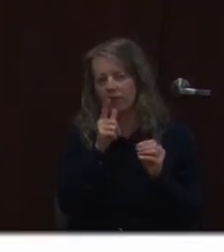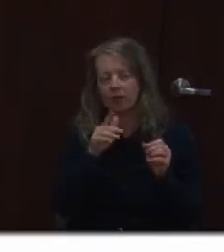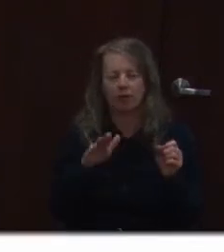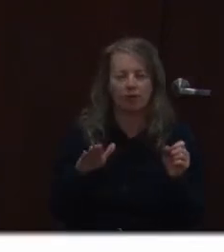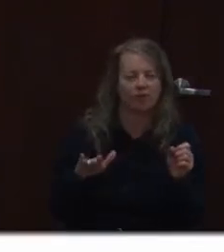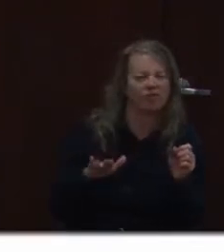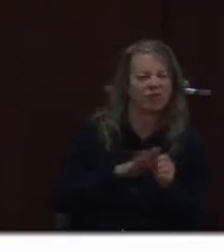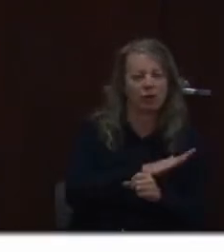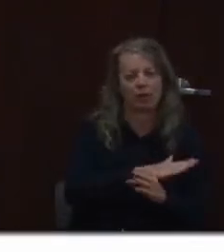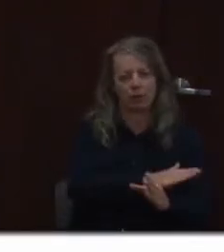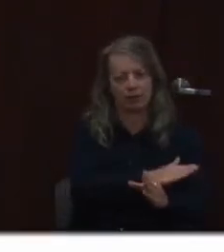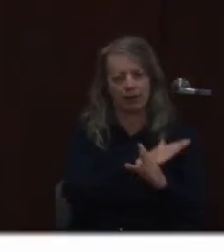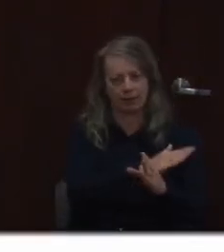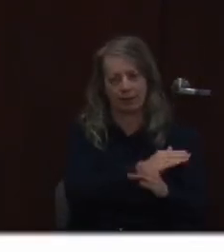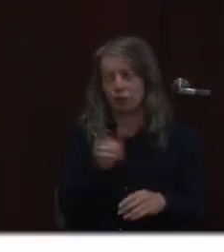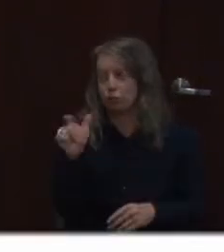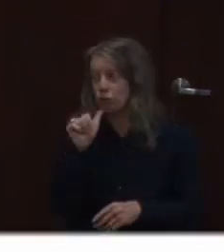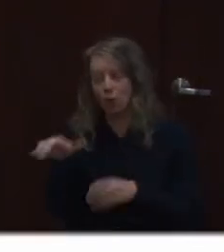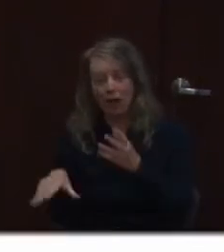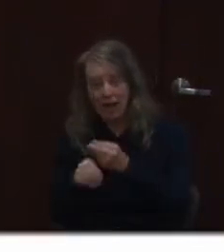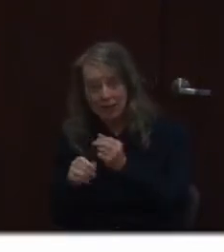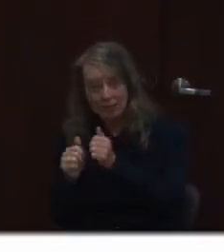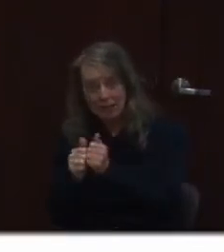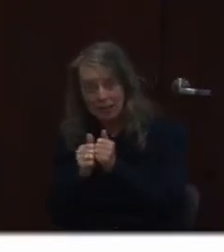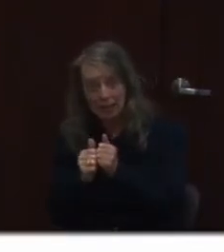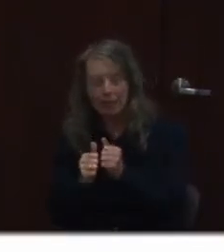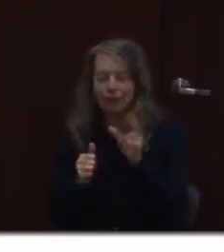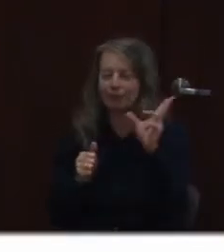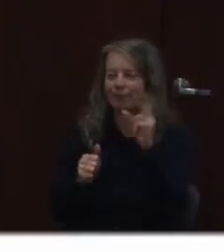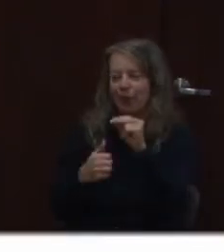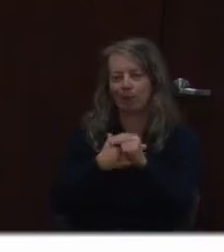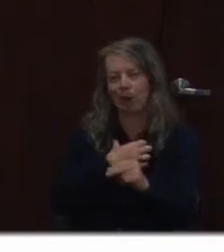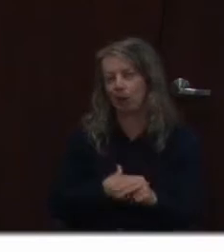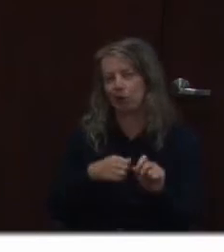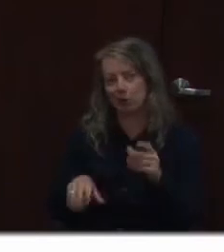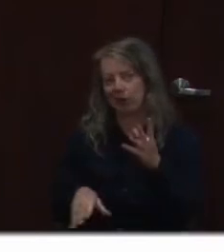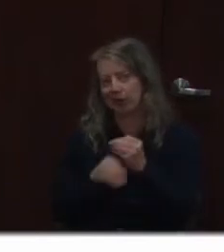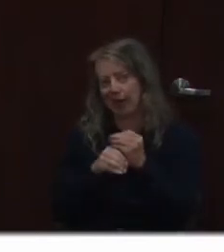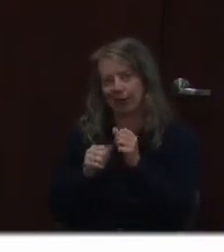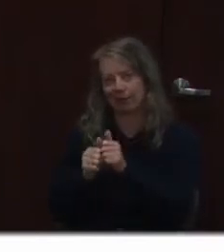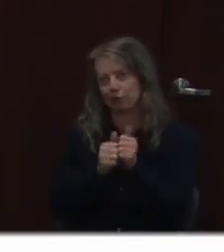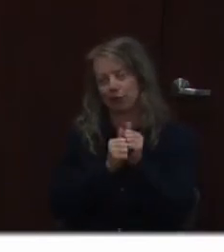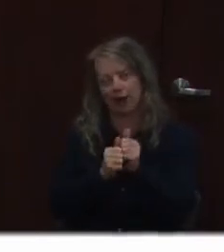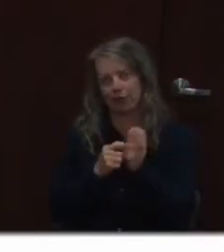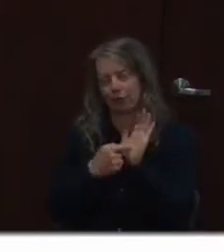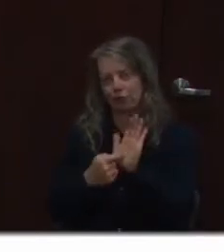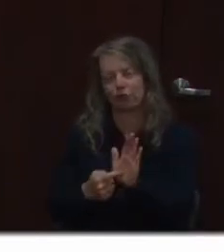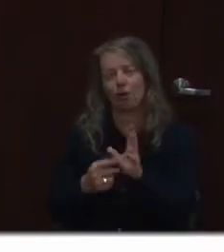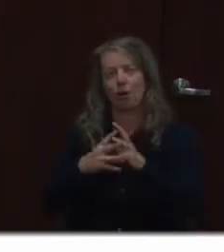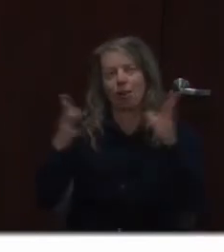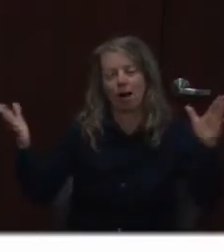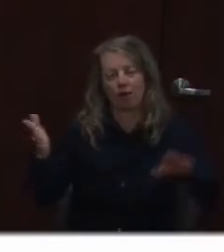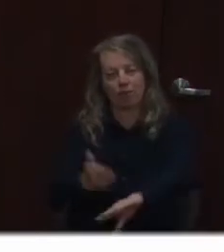together, you just take the bigger number and that's it. I wish we could add those together and show that we had that Okay. much progress, but no, Okay. that is my understanding of the